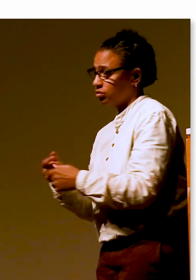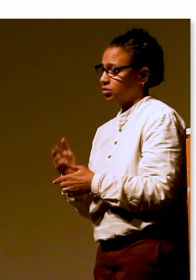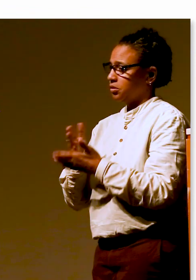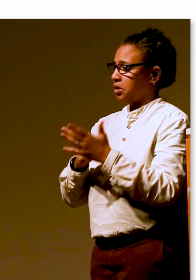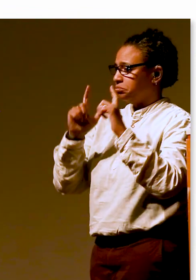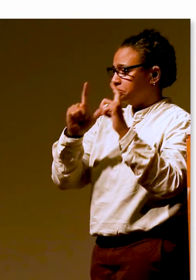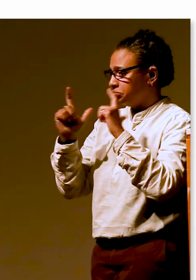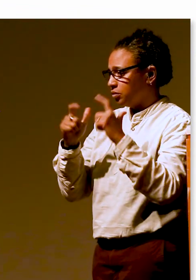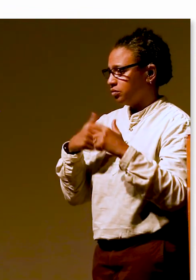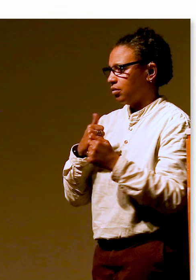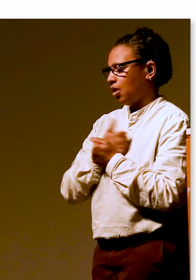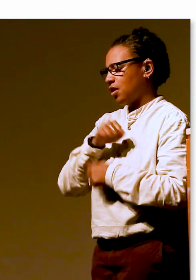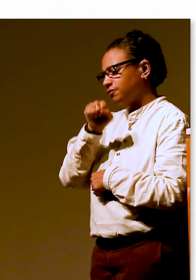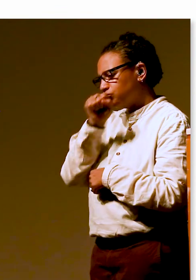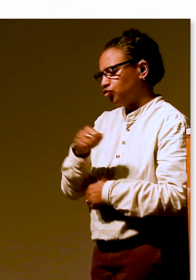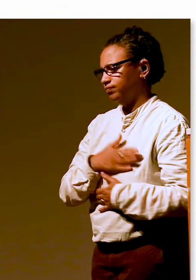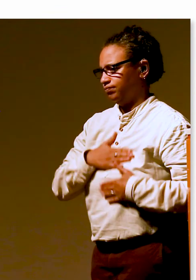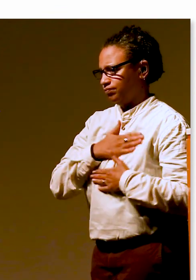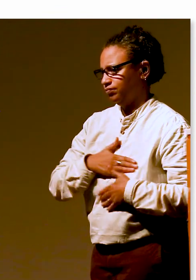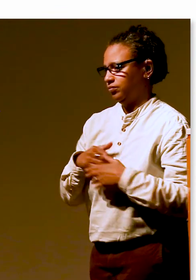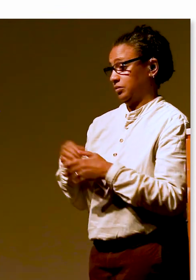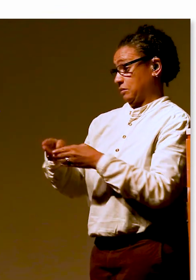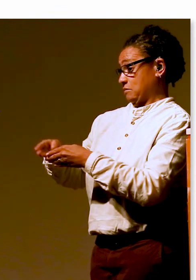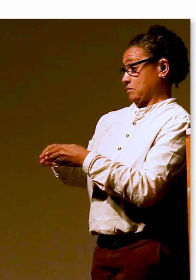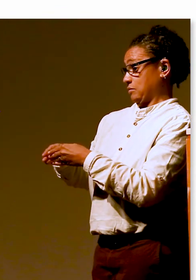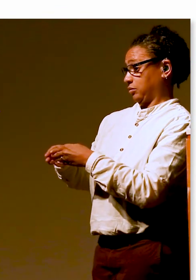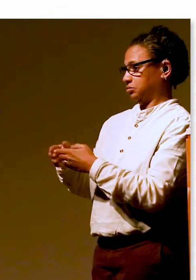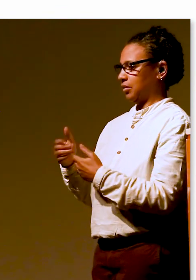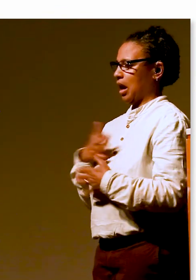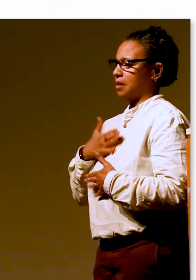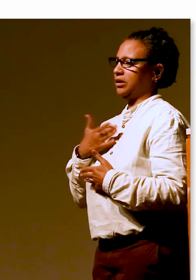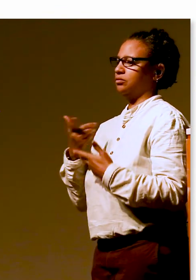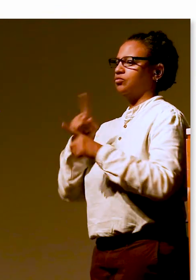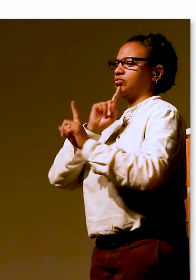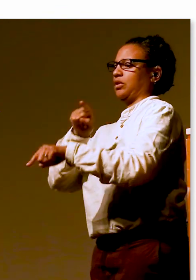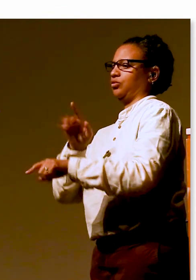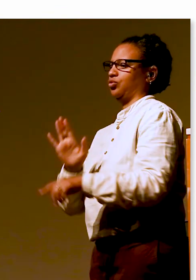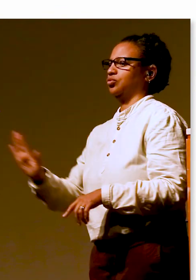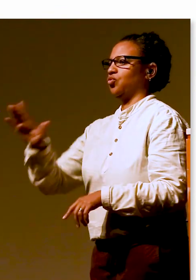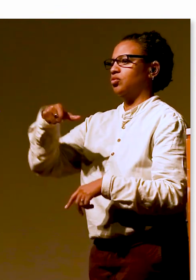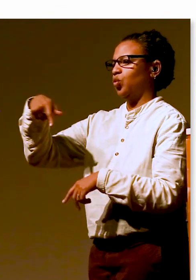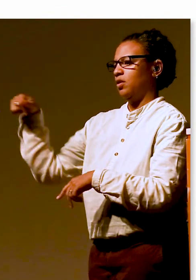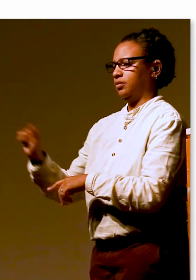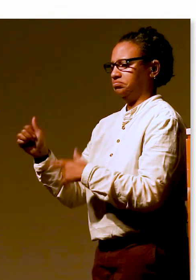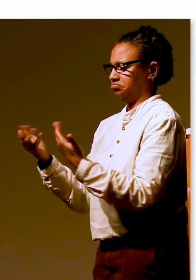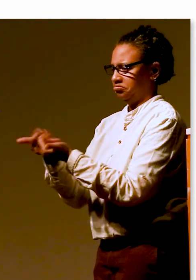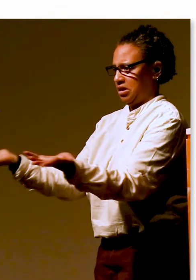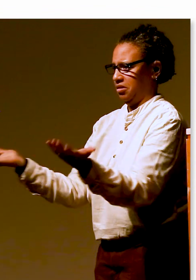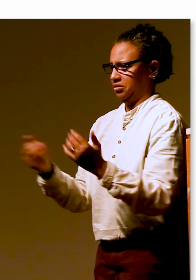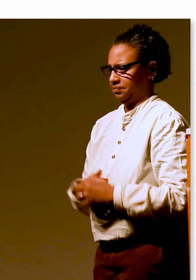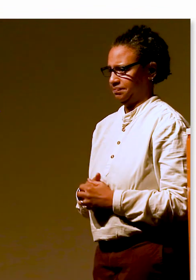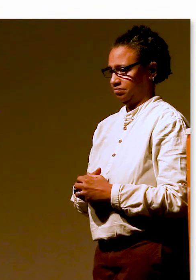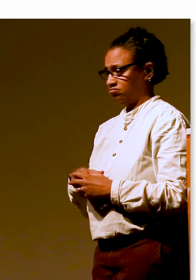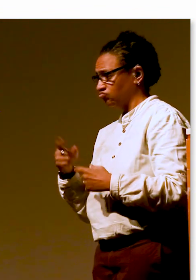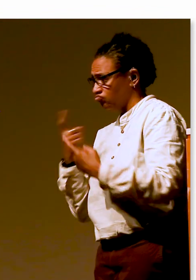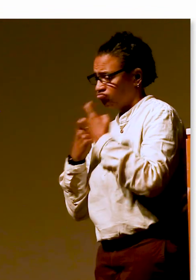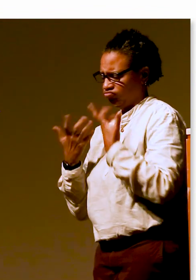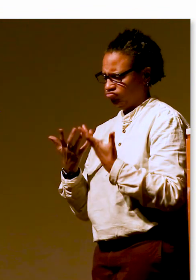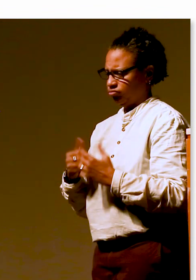end, I'm happy to answer any questions, clarify anything for anyone. So I'm going to start